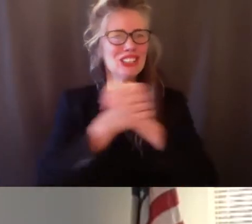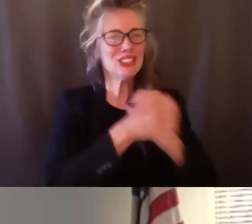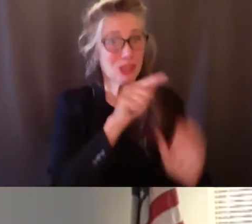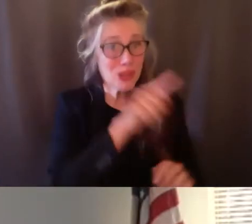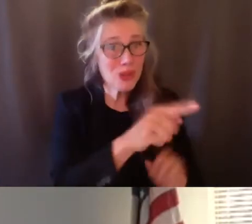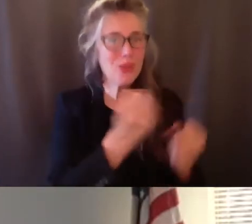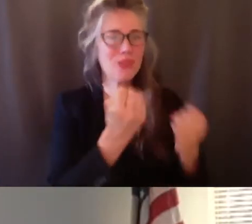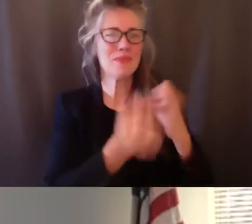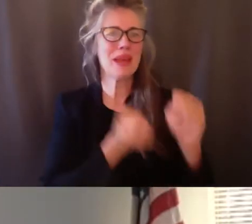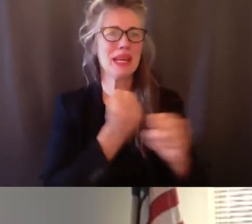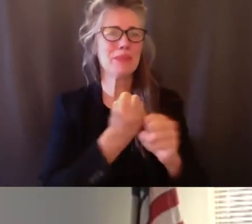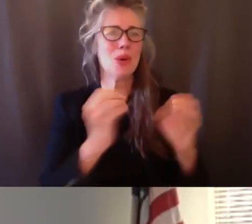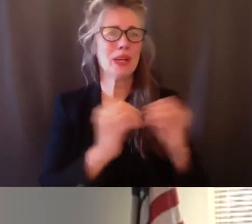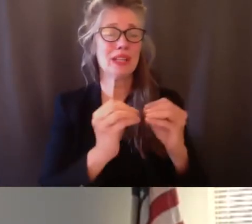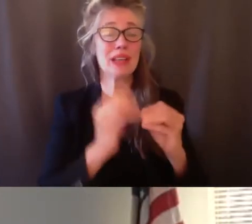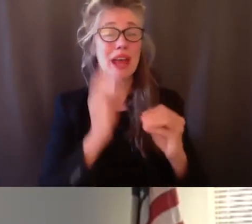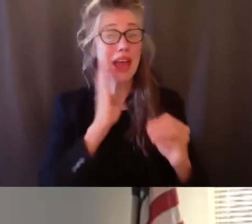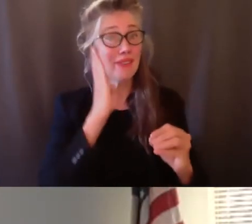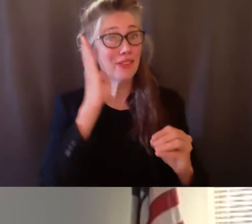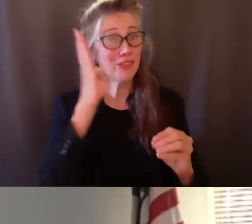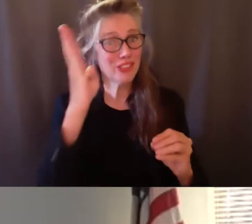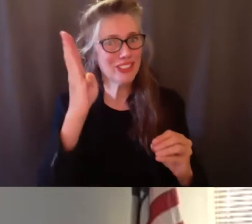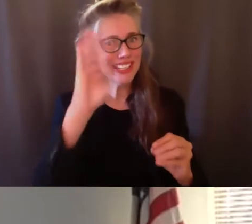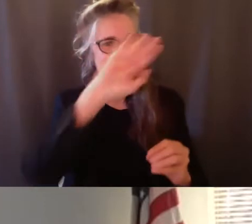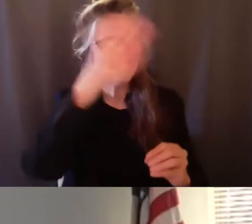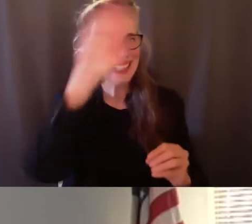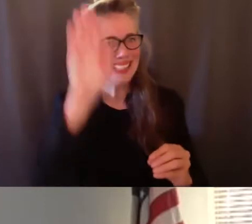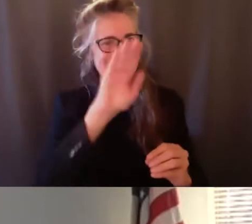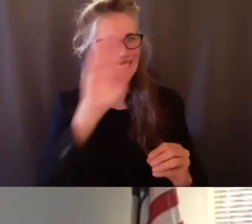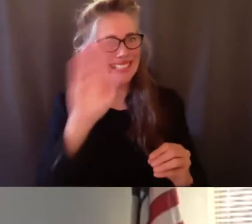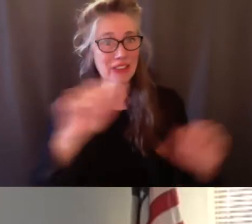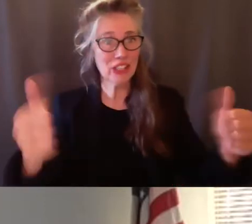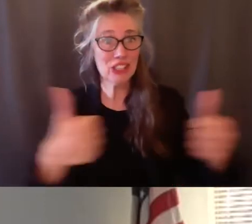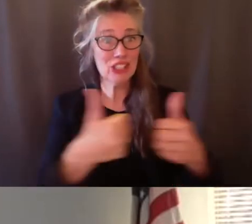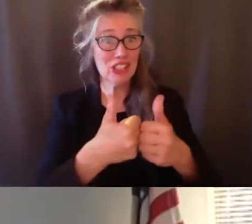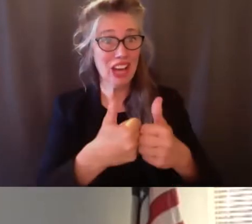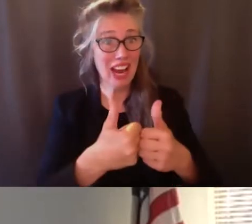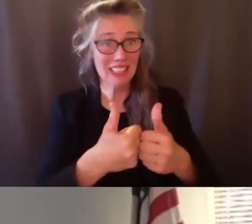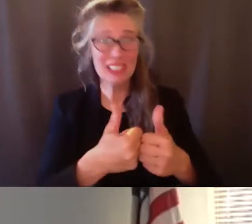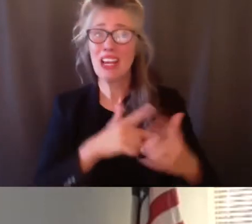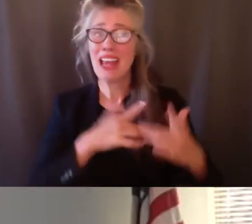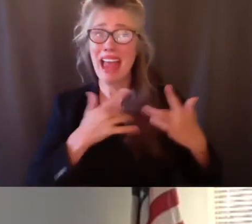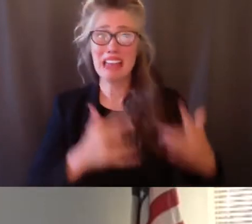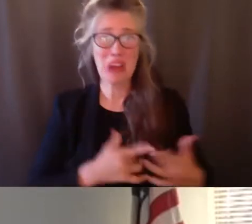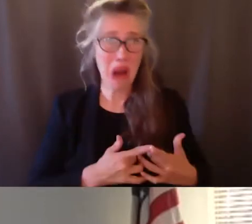years, and to a future that is never as challenging and heartbreaking as